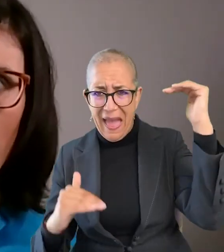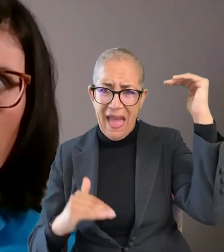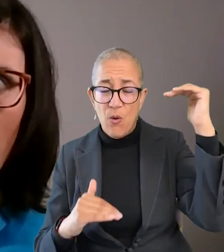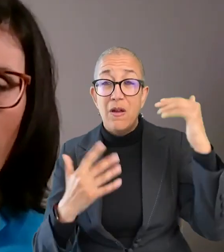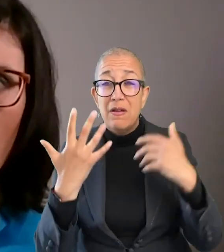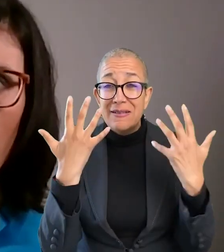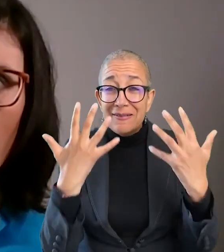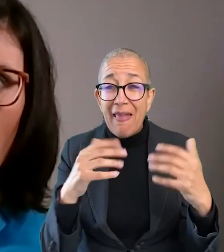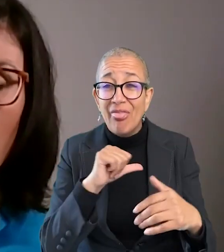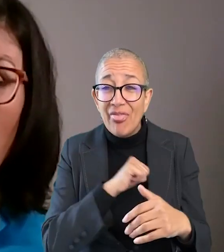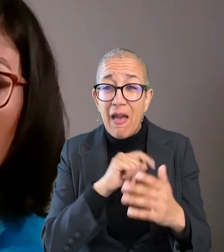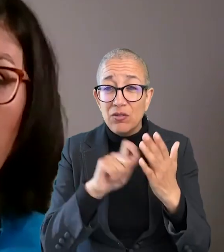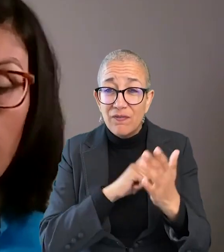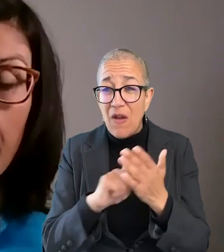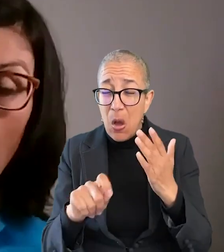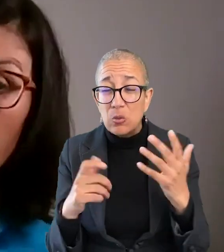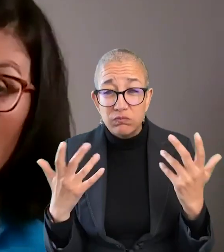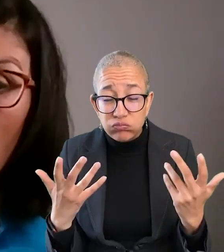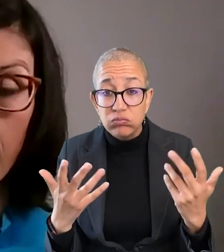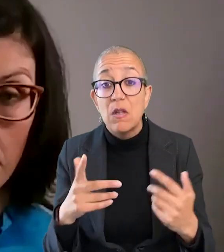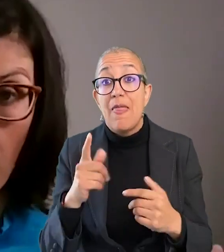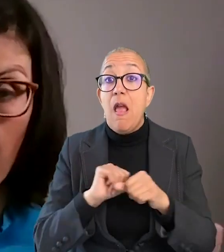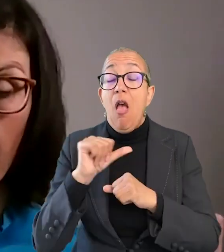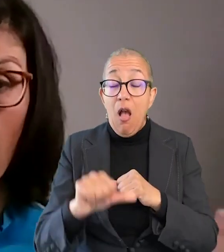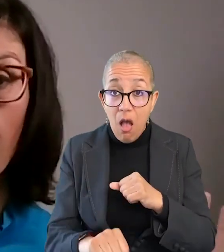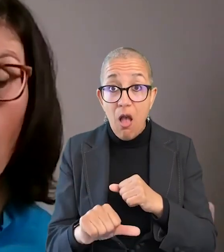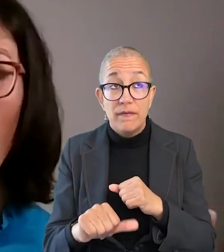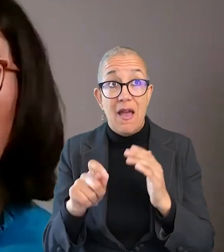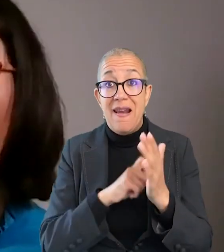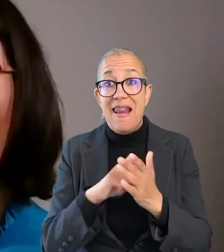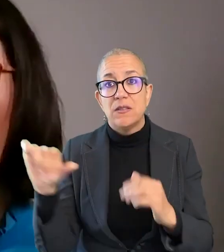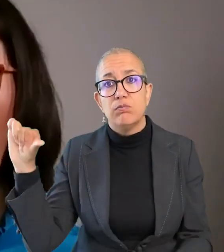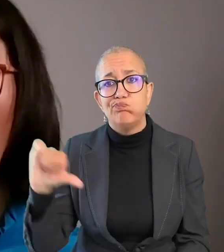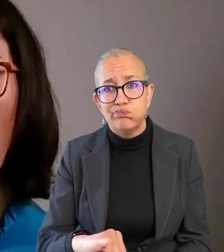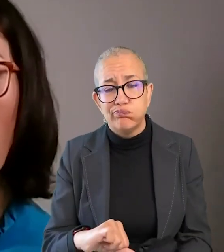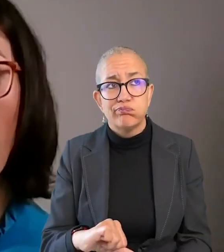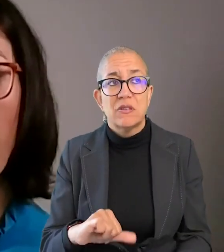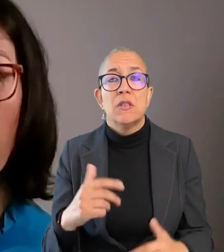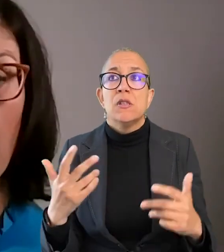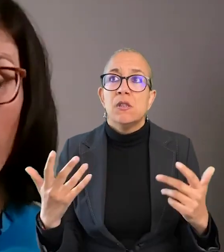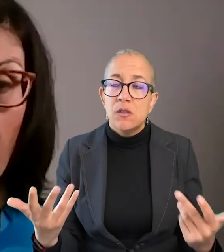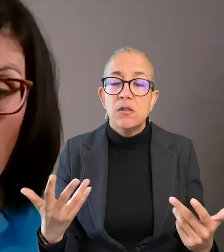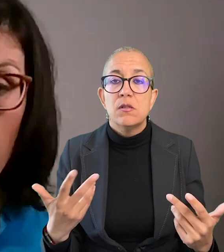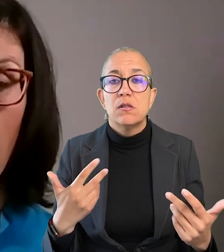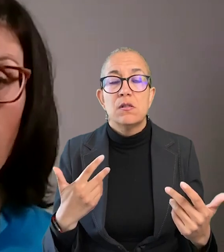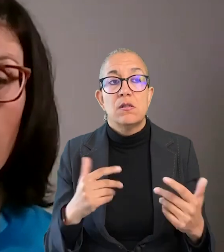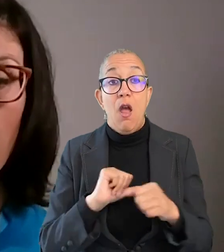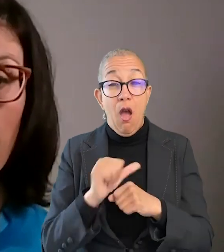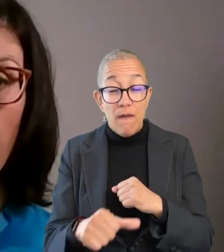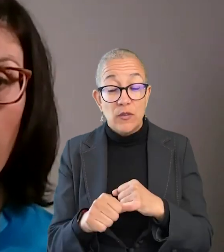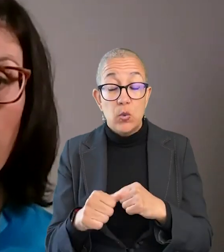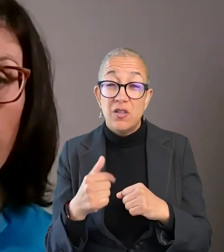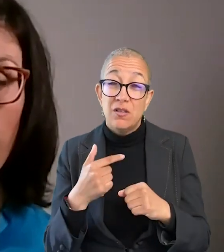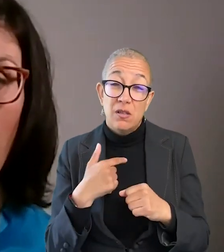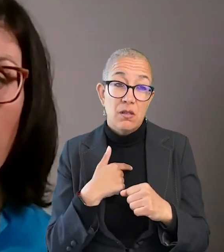my approach at that moment was actually the immediate aftermath. And I've always been open about talking about my mental health. I would say I was